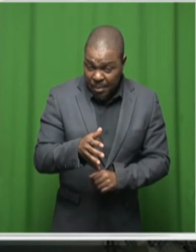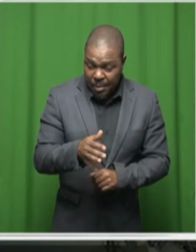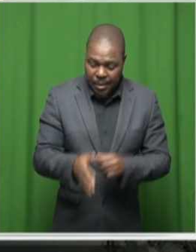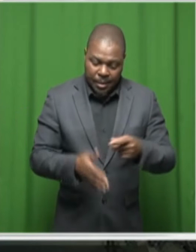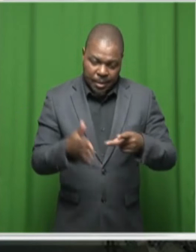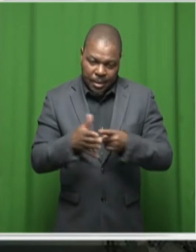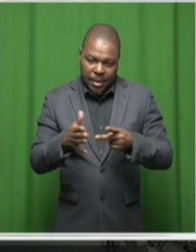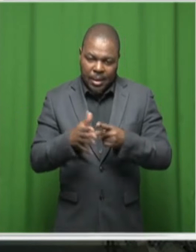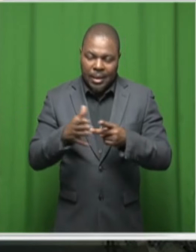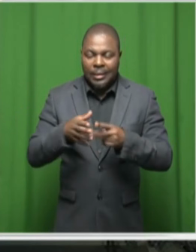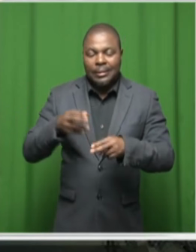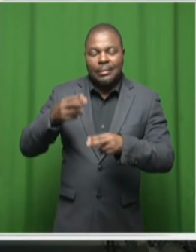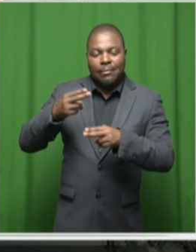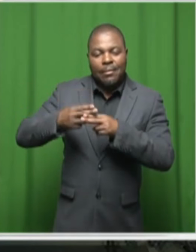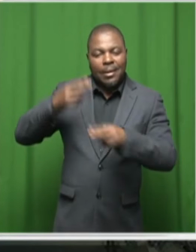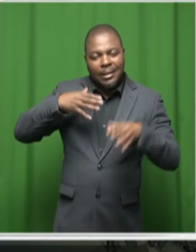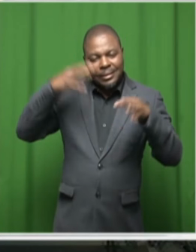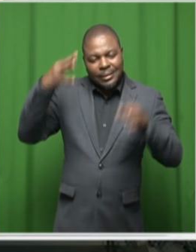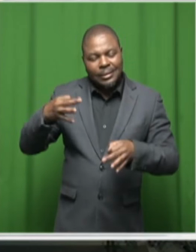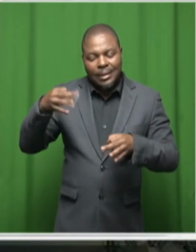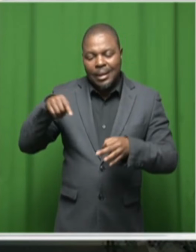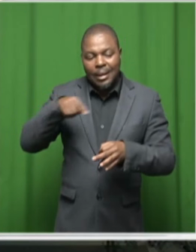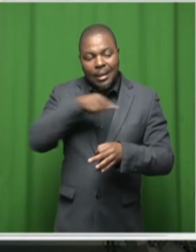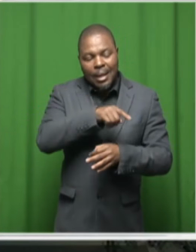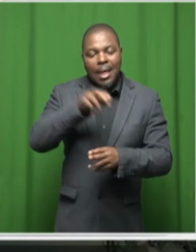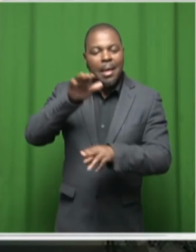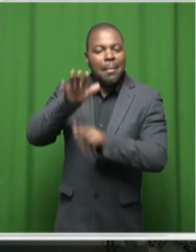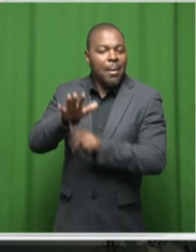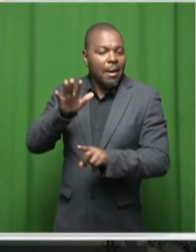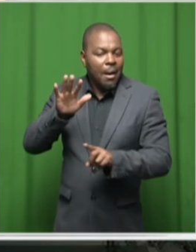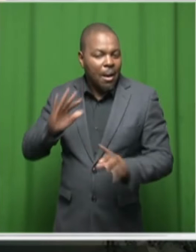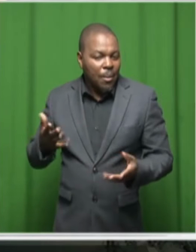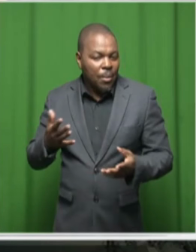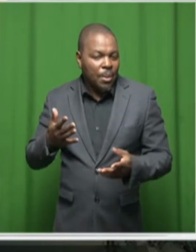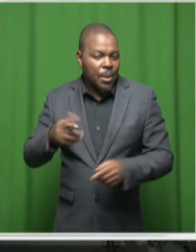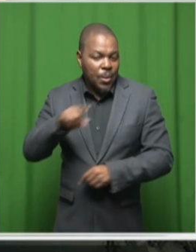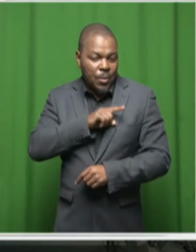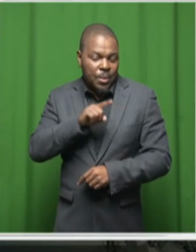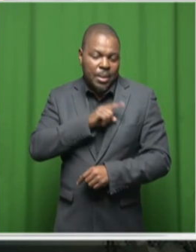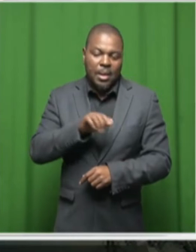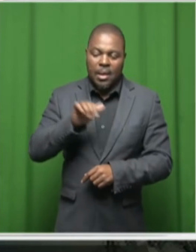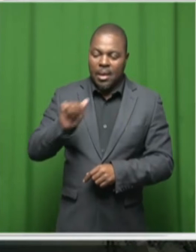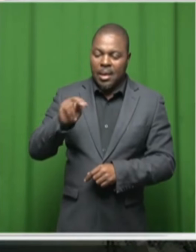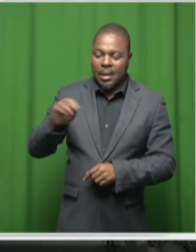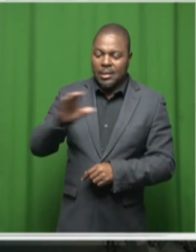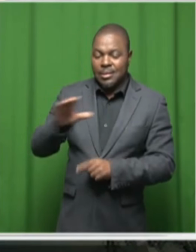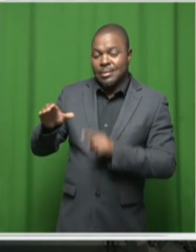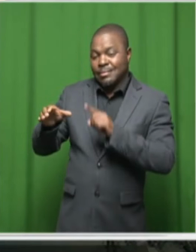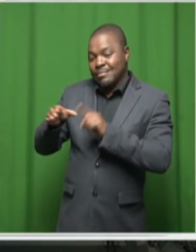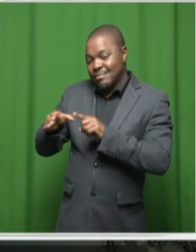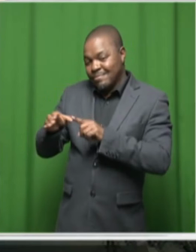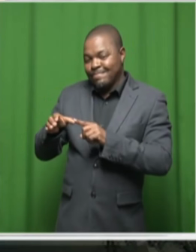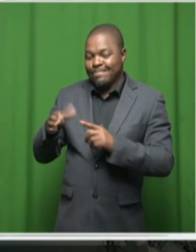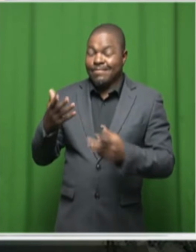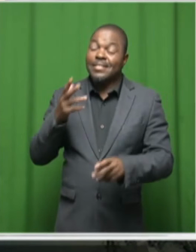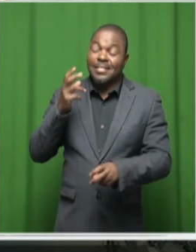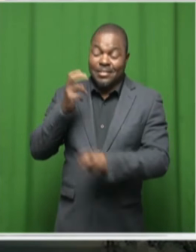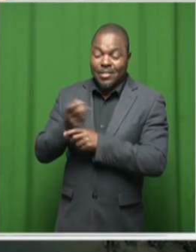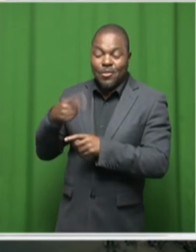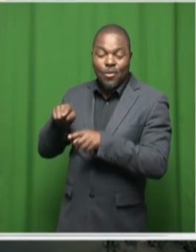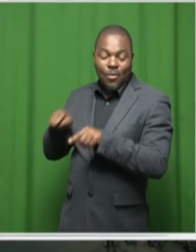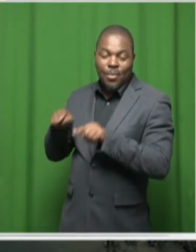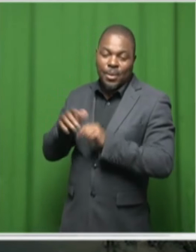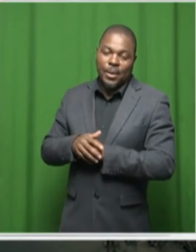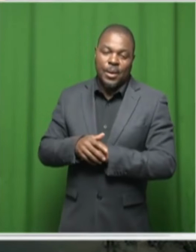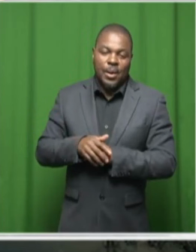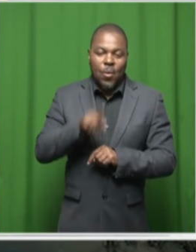the ultimate decisions? Because it makes life very difficult for the African National Congress, who's reaching out to everybody,